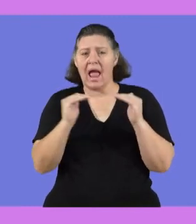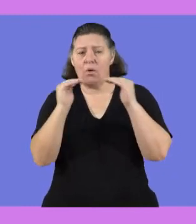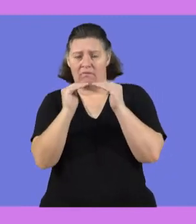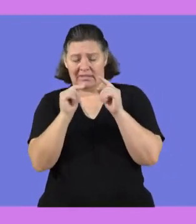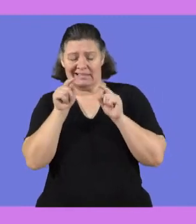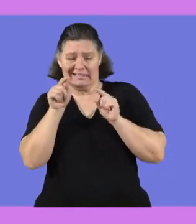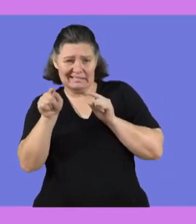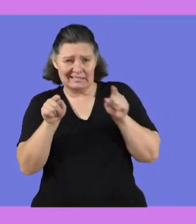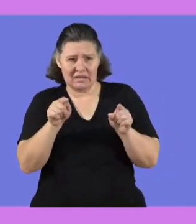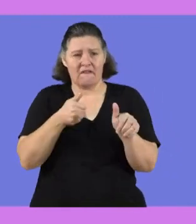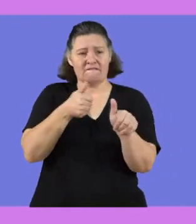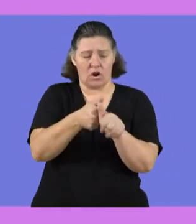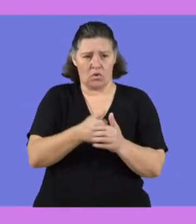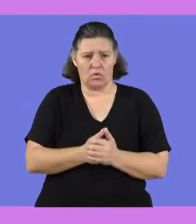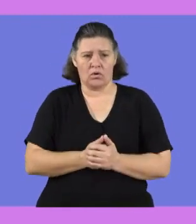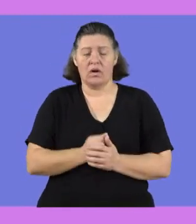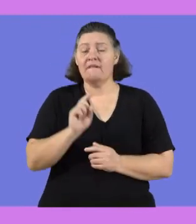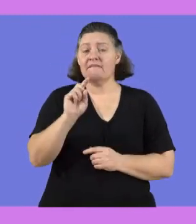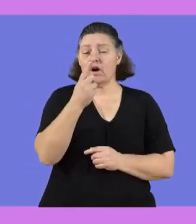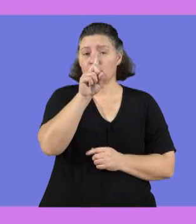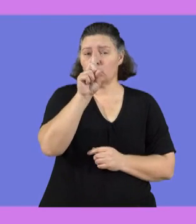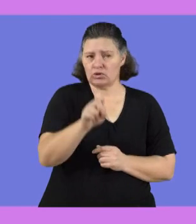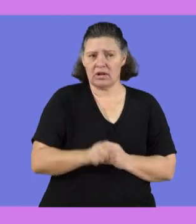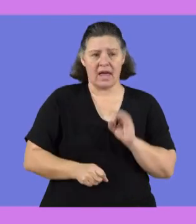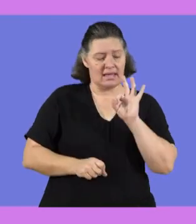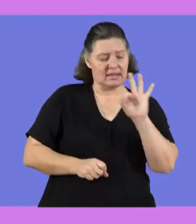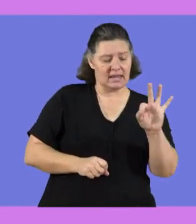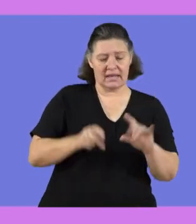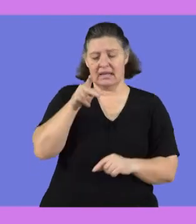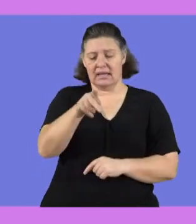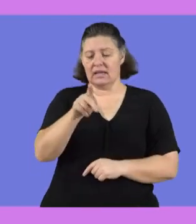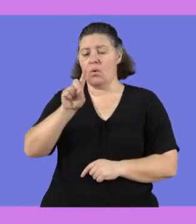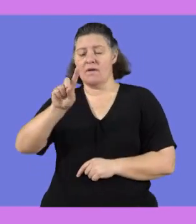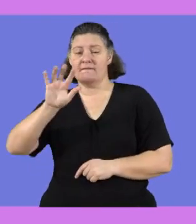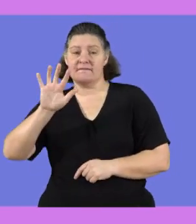are equivalent to each of the following. The first question is